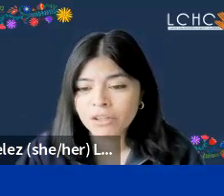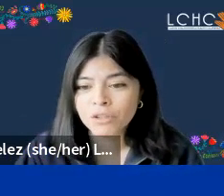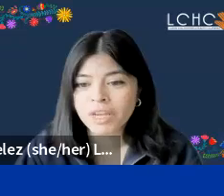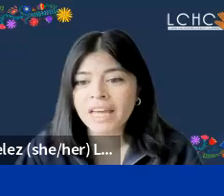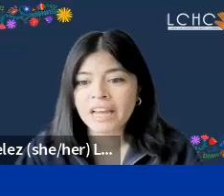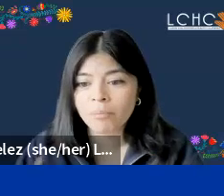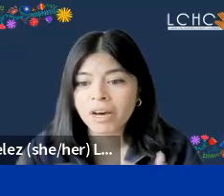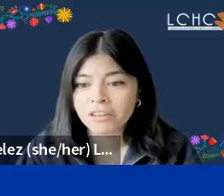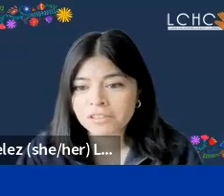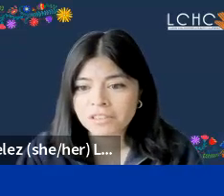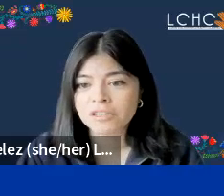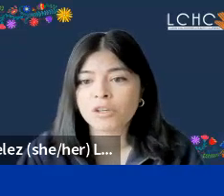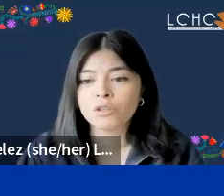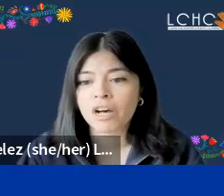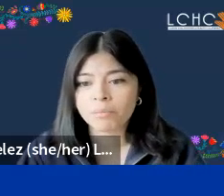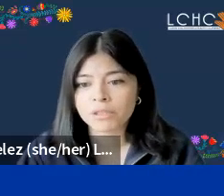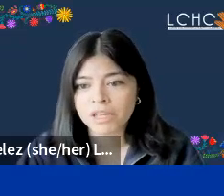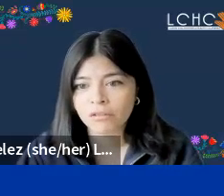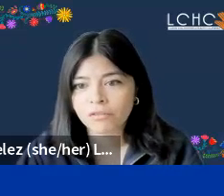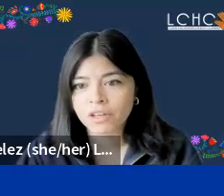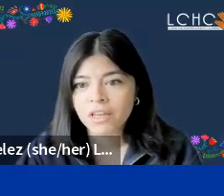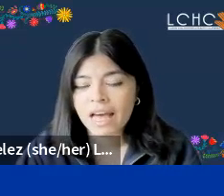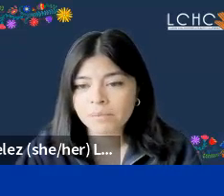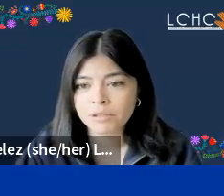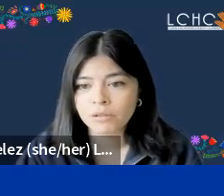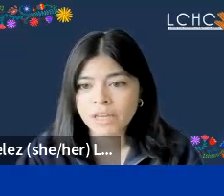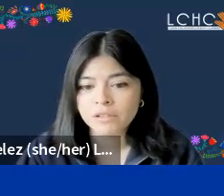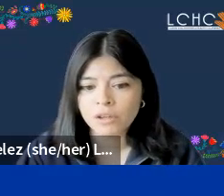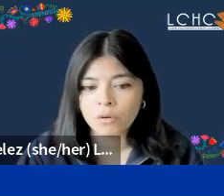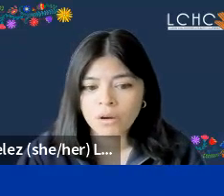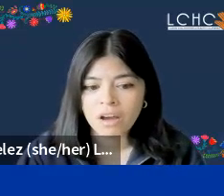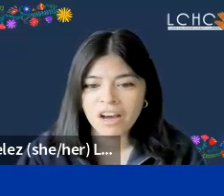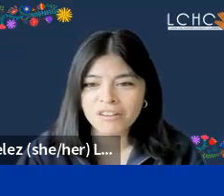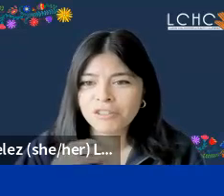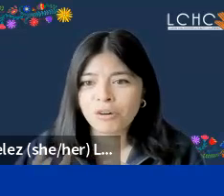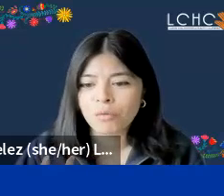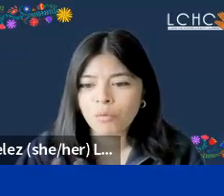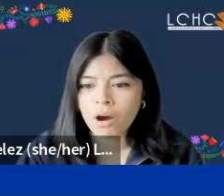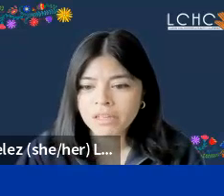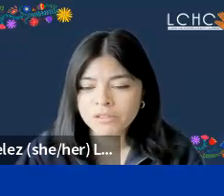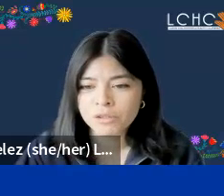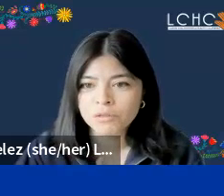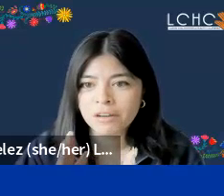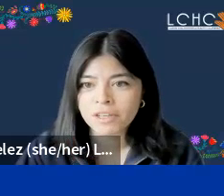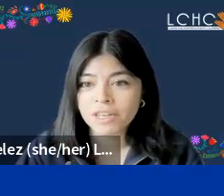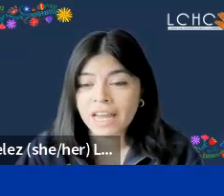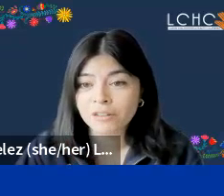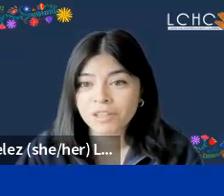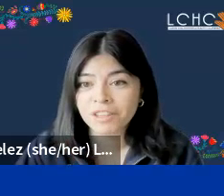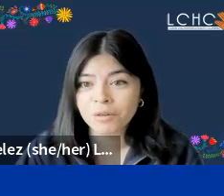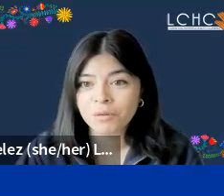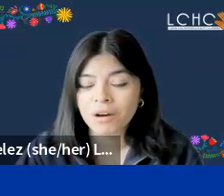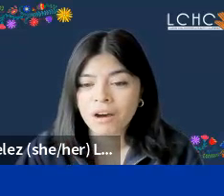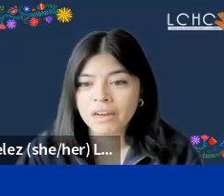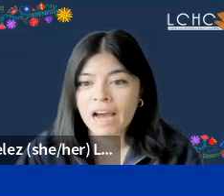right? You can't help others until you help yourself. Absolutely. And so, you know, want to definitely connect